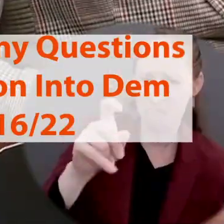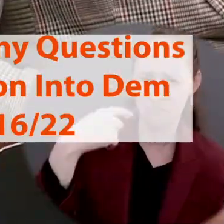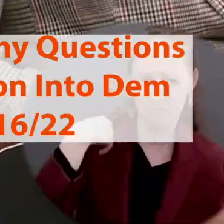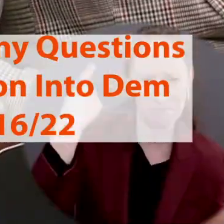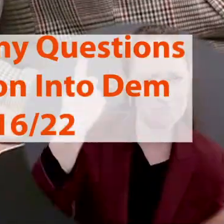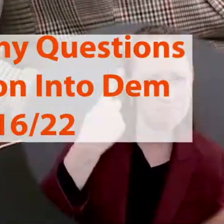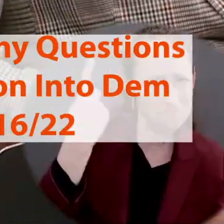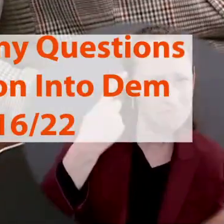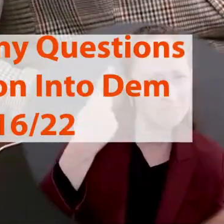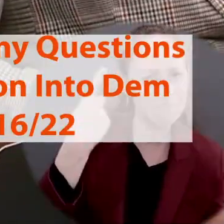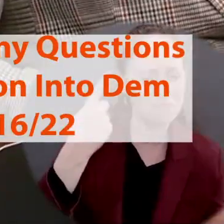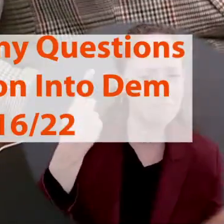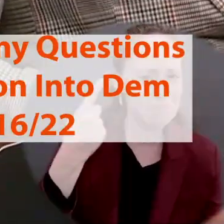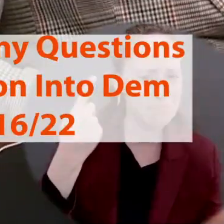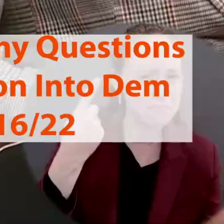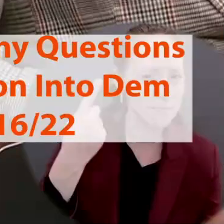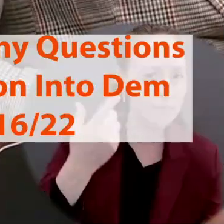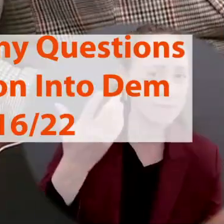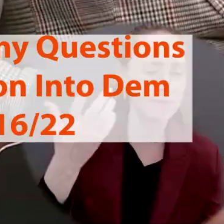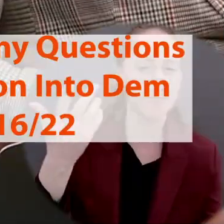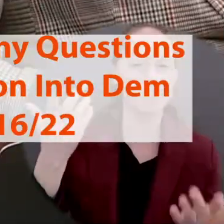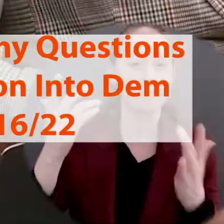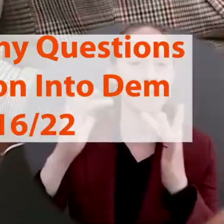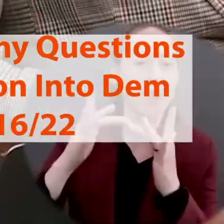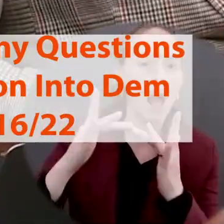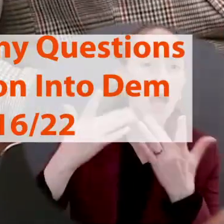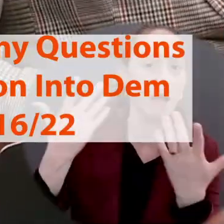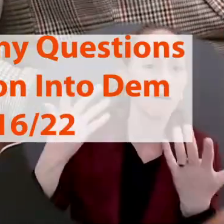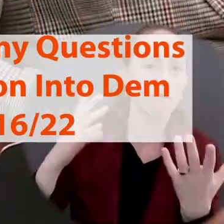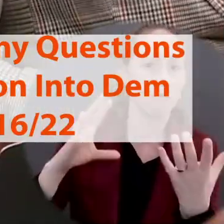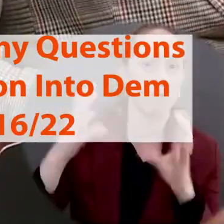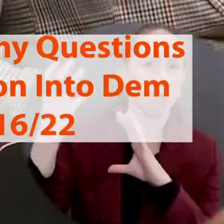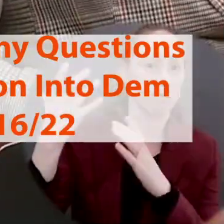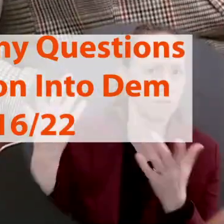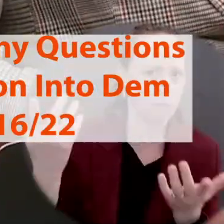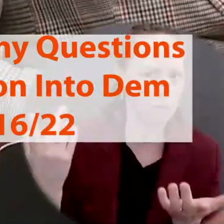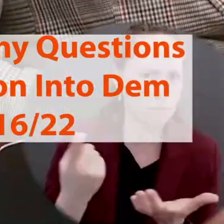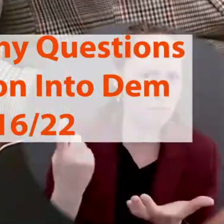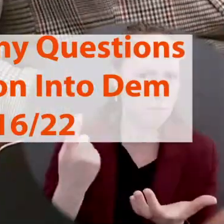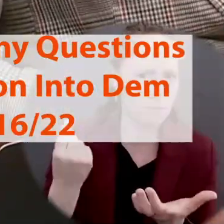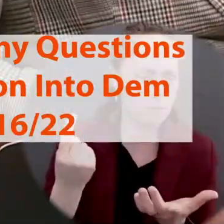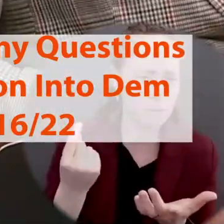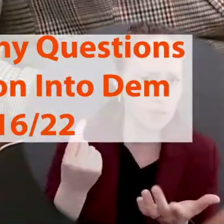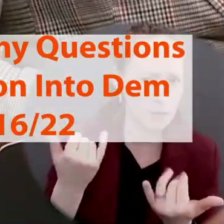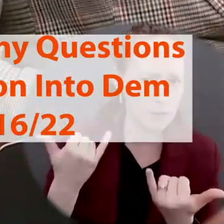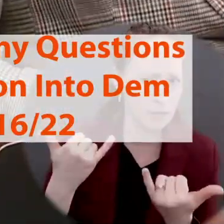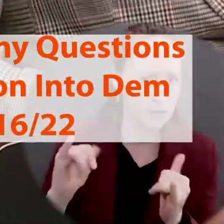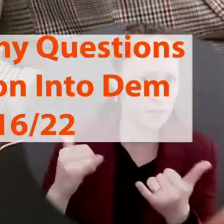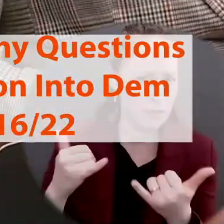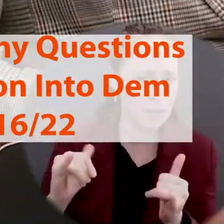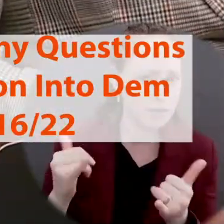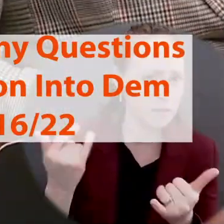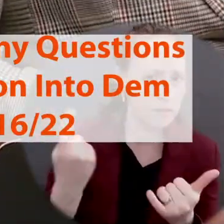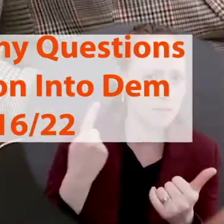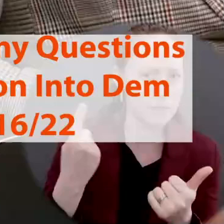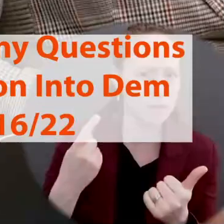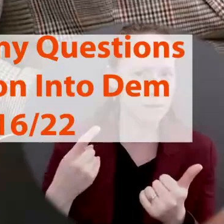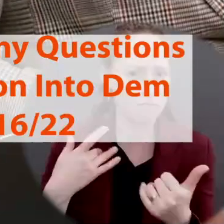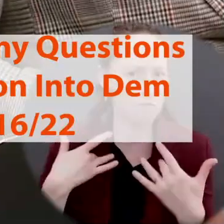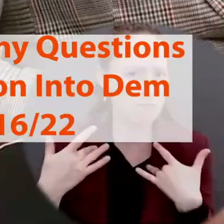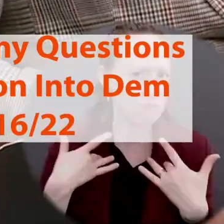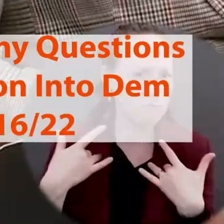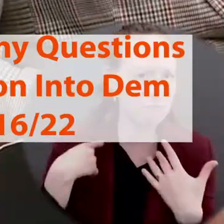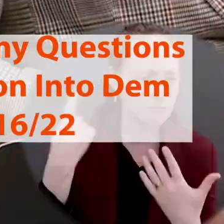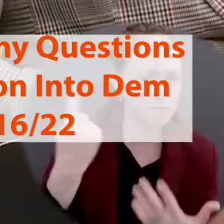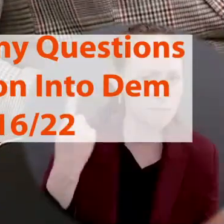into the Trump administration. Do you know if there's still a system picking up server data on the EOP, and if not,